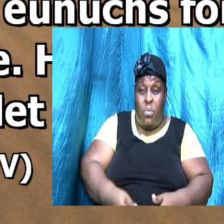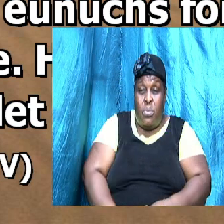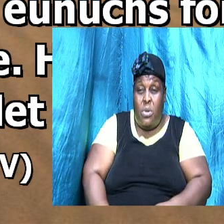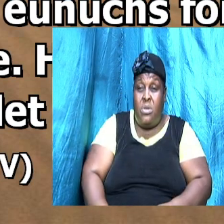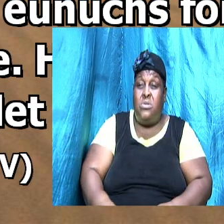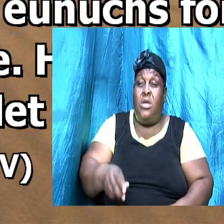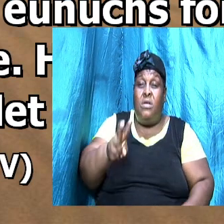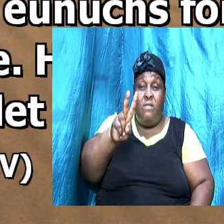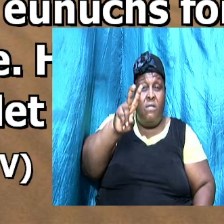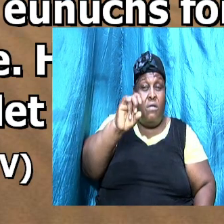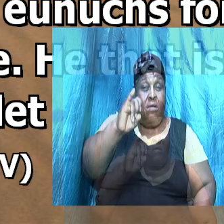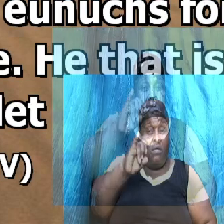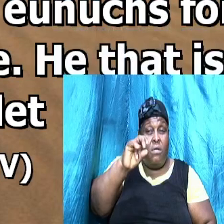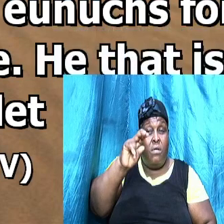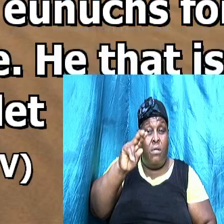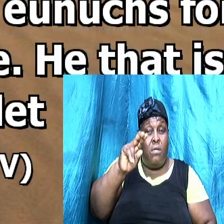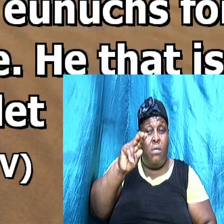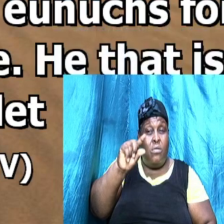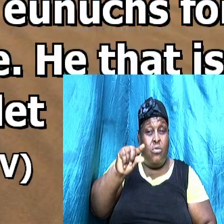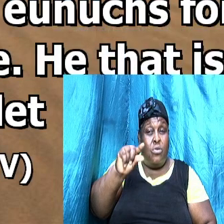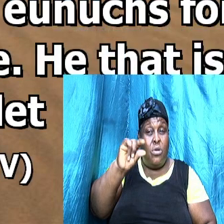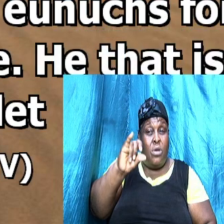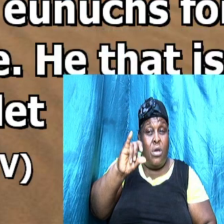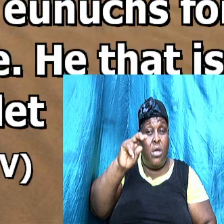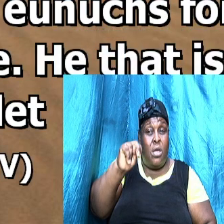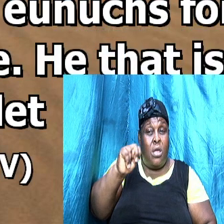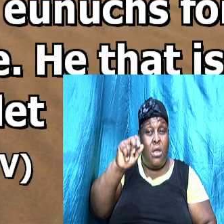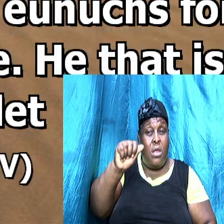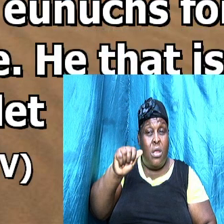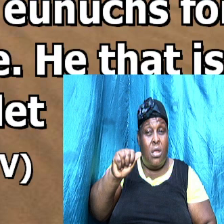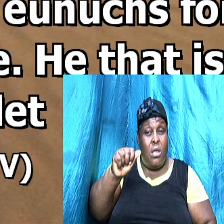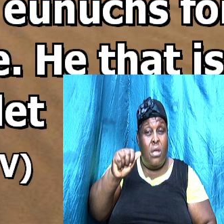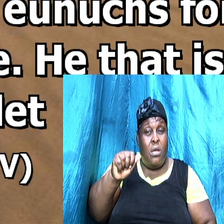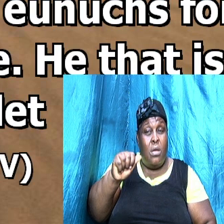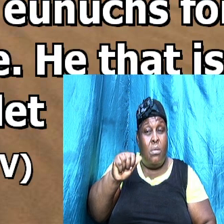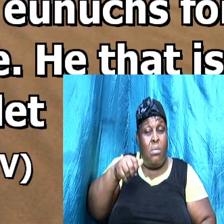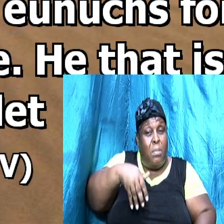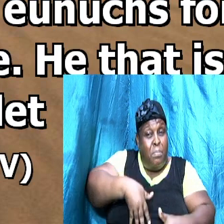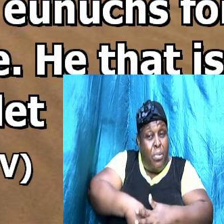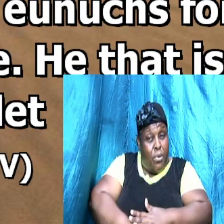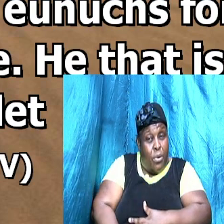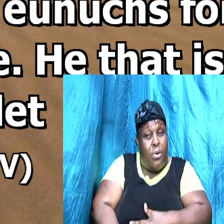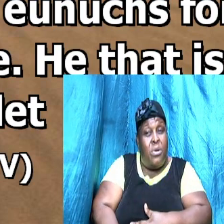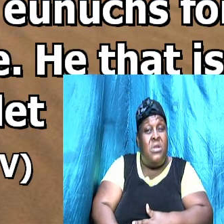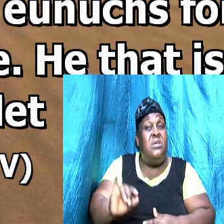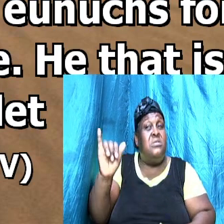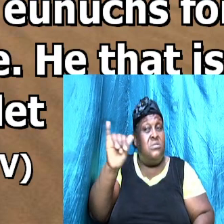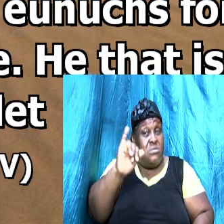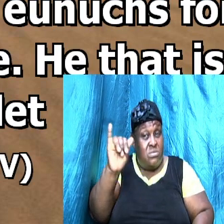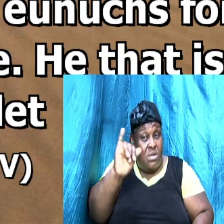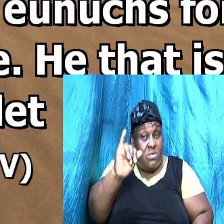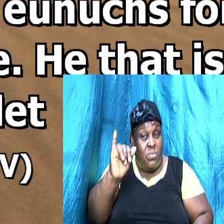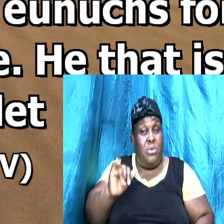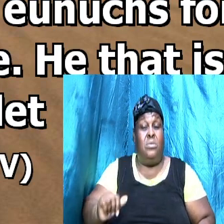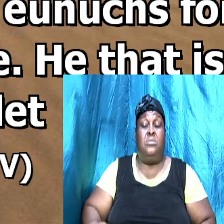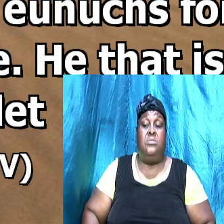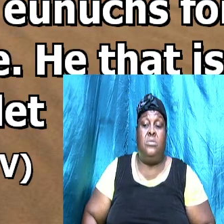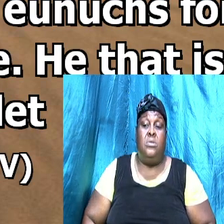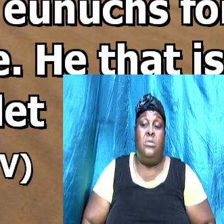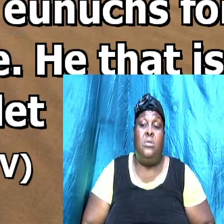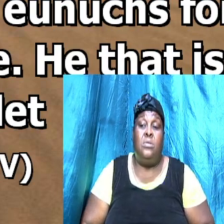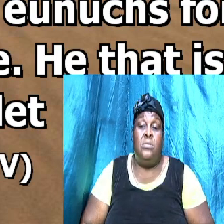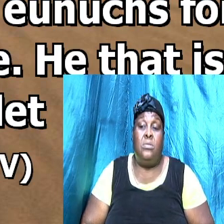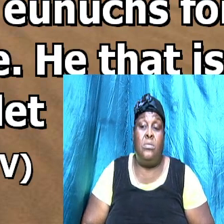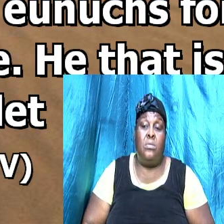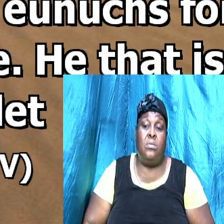birth. So Jesus says, so born from their mother's womb. He goes on, and